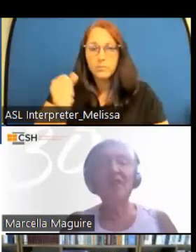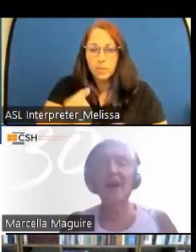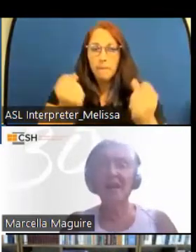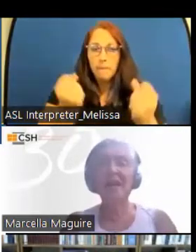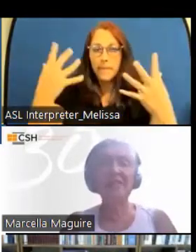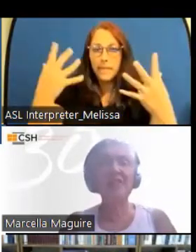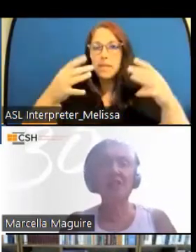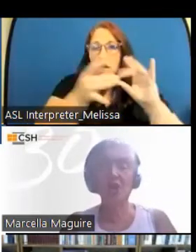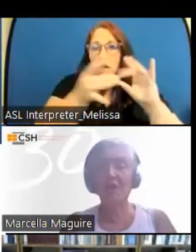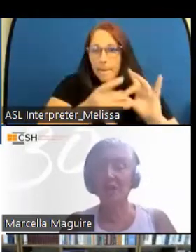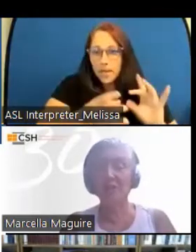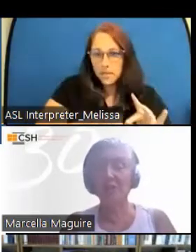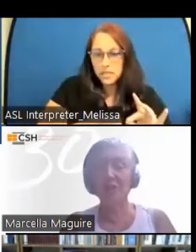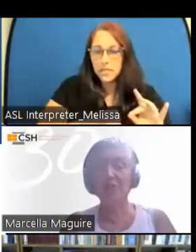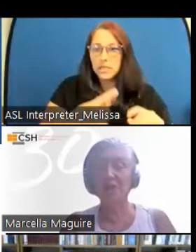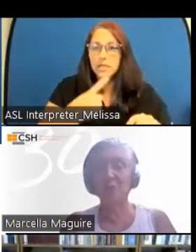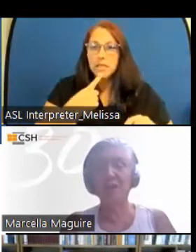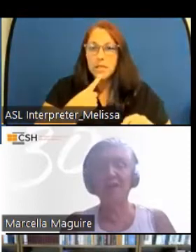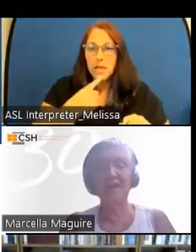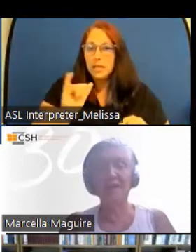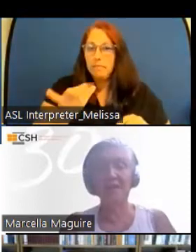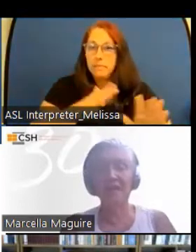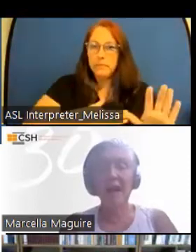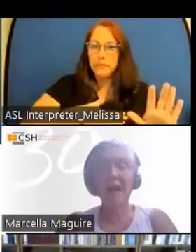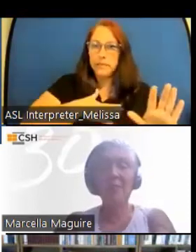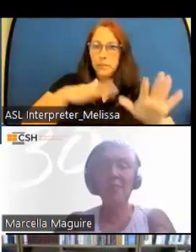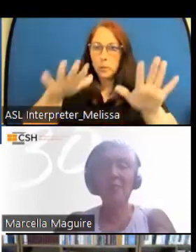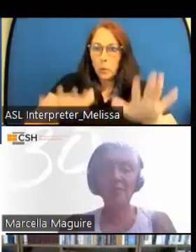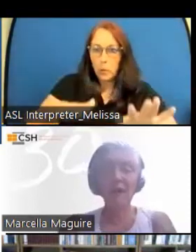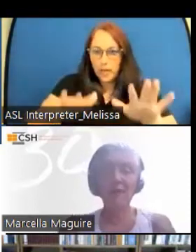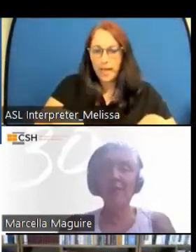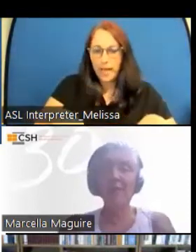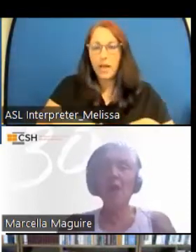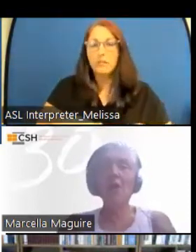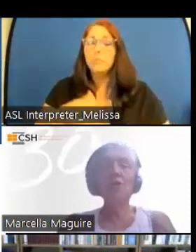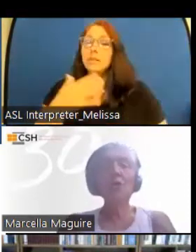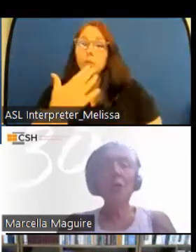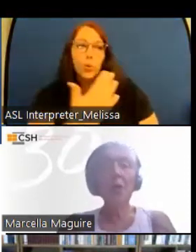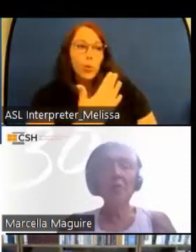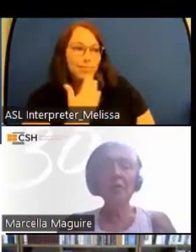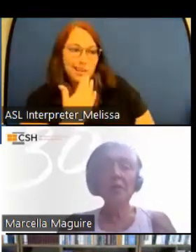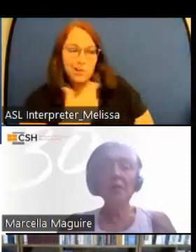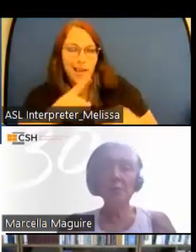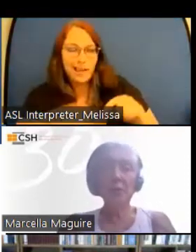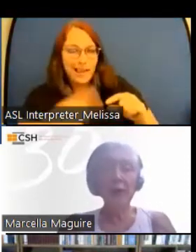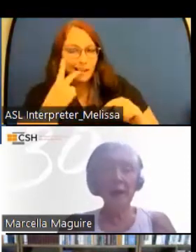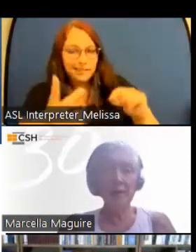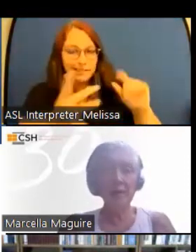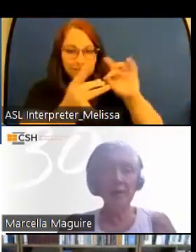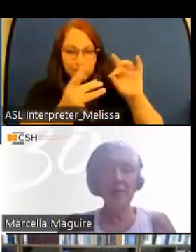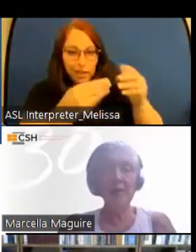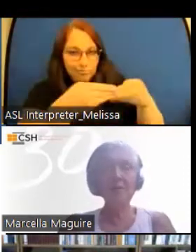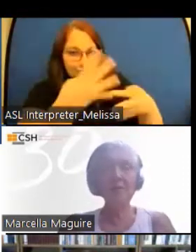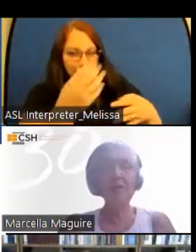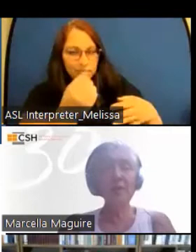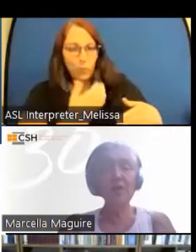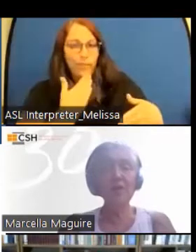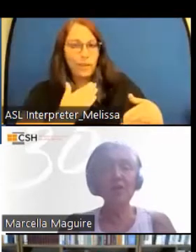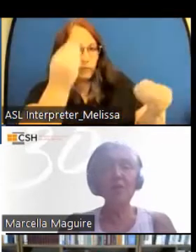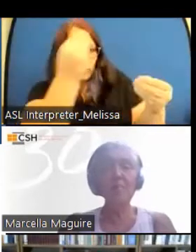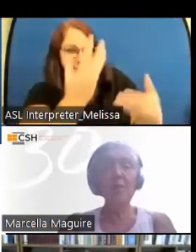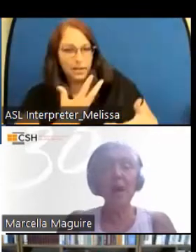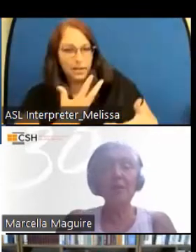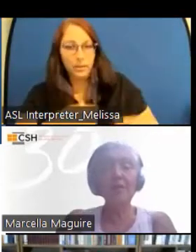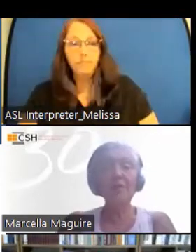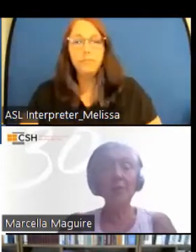That's fine. I can't see the chat, Sharon, so thanks for jumping in there. I appreciate that. So permanent supportive housing is an intervention